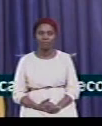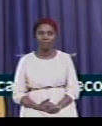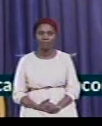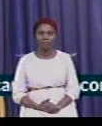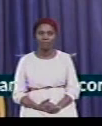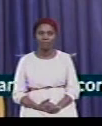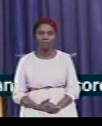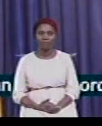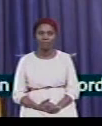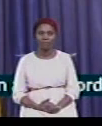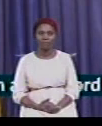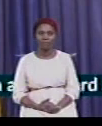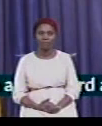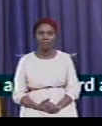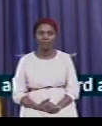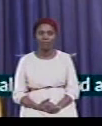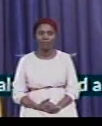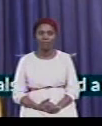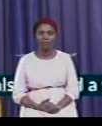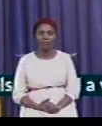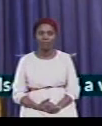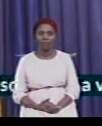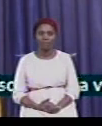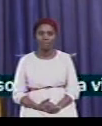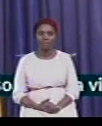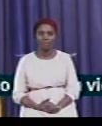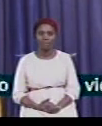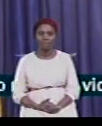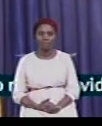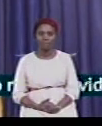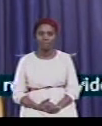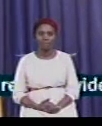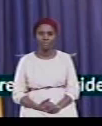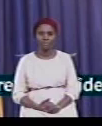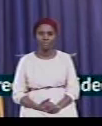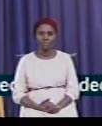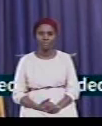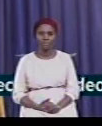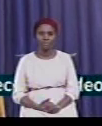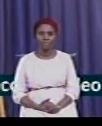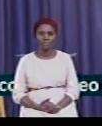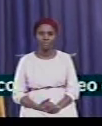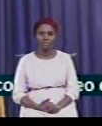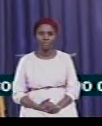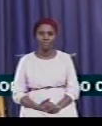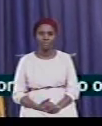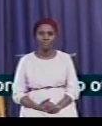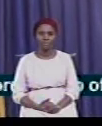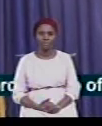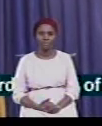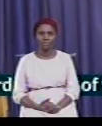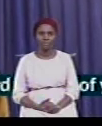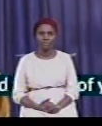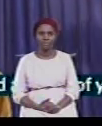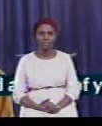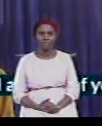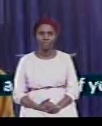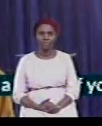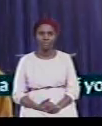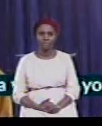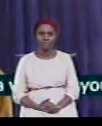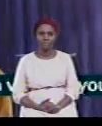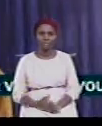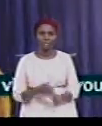wujidi anya wonkwa ampani ampaye sori Saturday no na nani no na atwe kora efru amen die